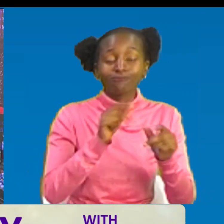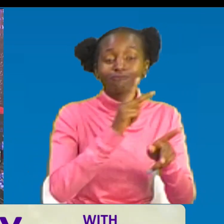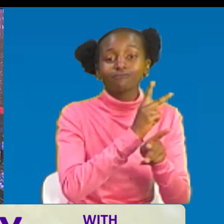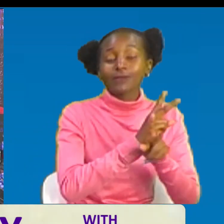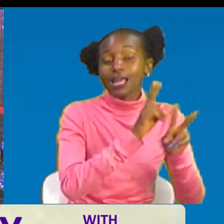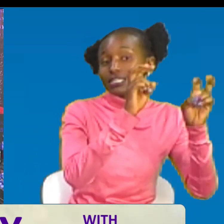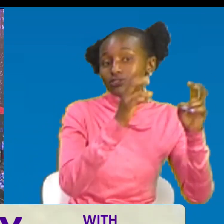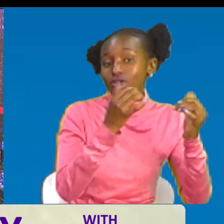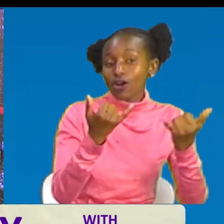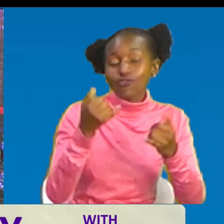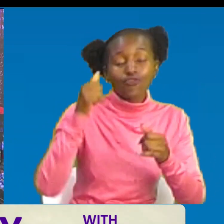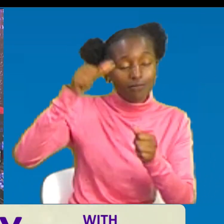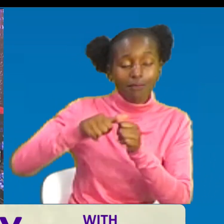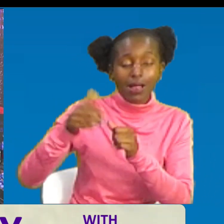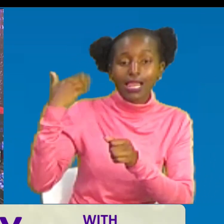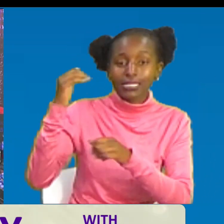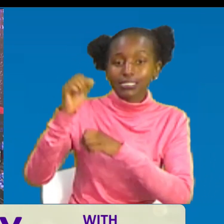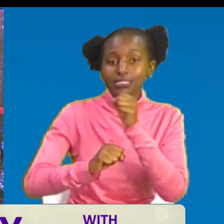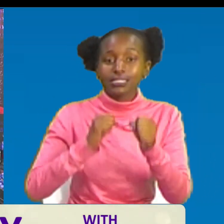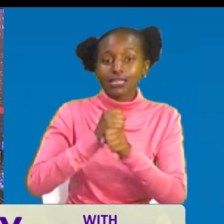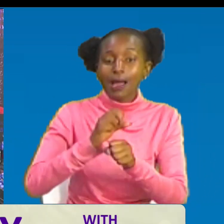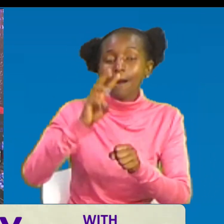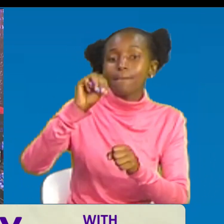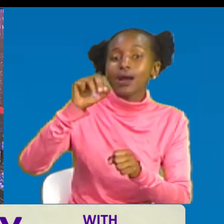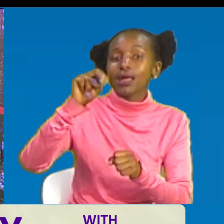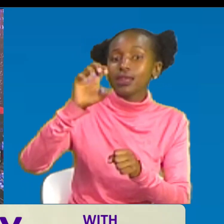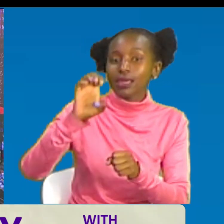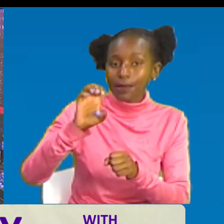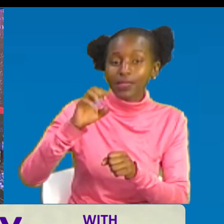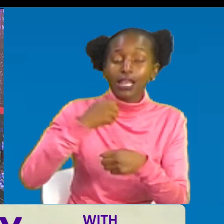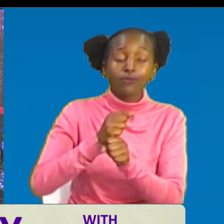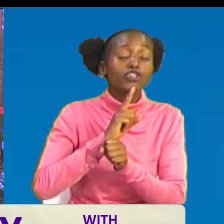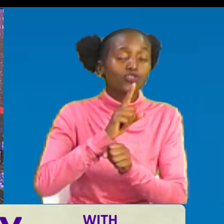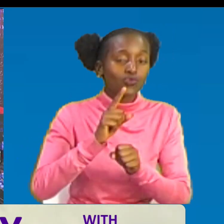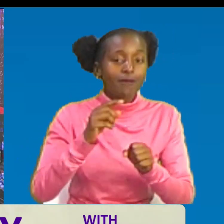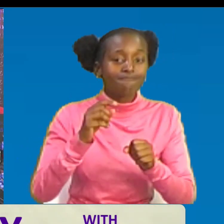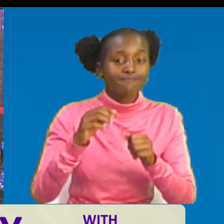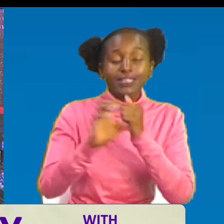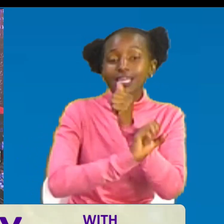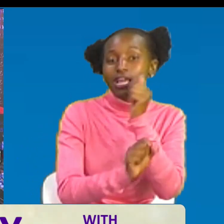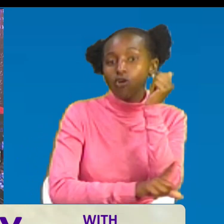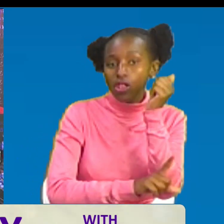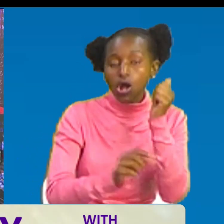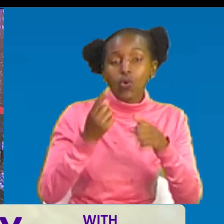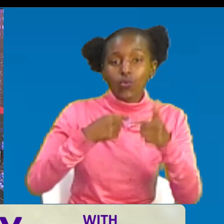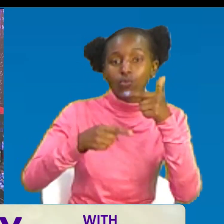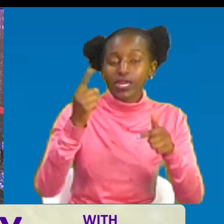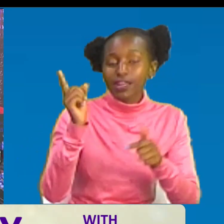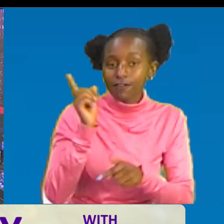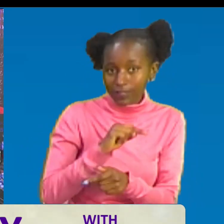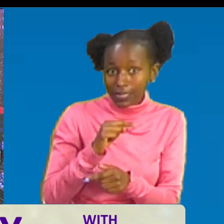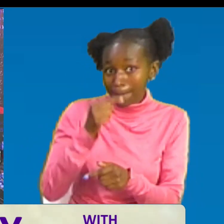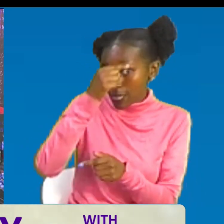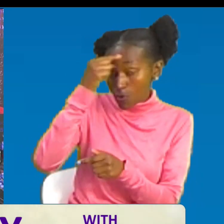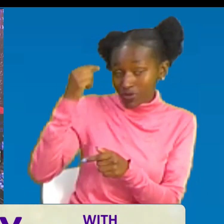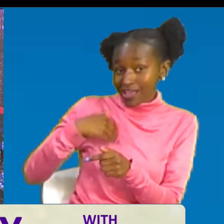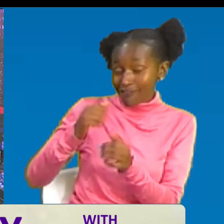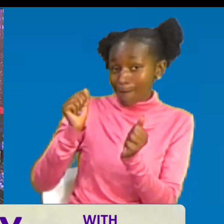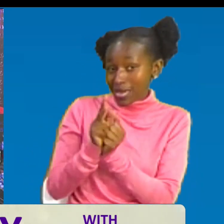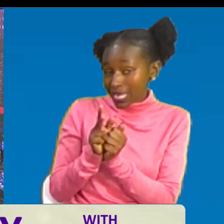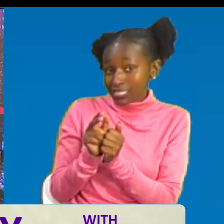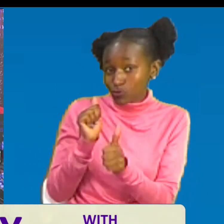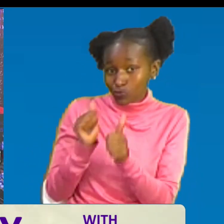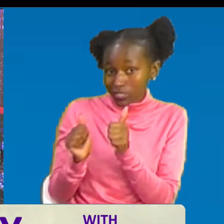year, as you can quite remember, Sadio Mane clinched the win for Senegal after a controversial penalty against his then